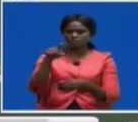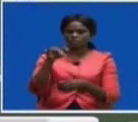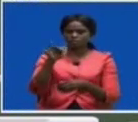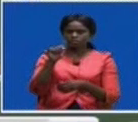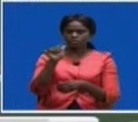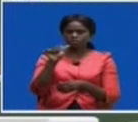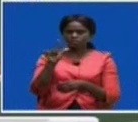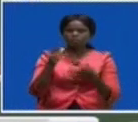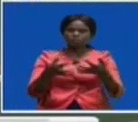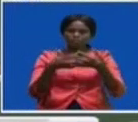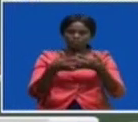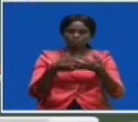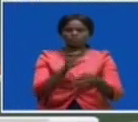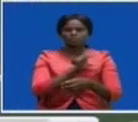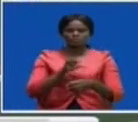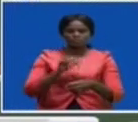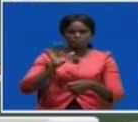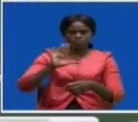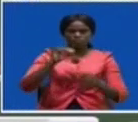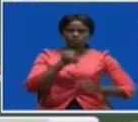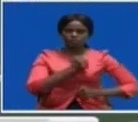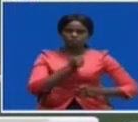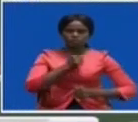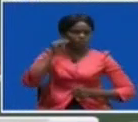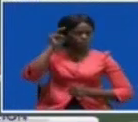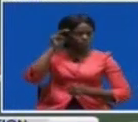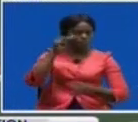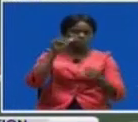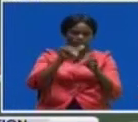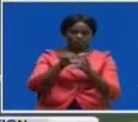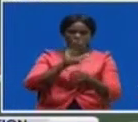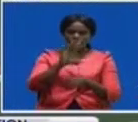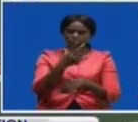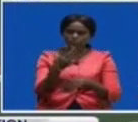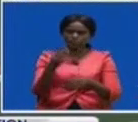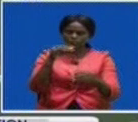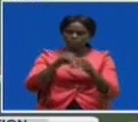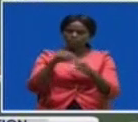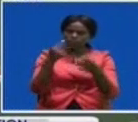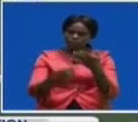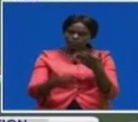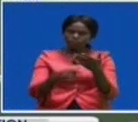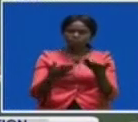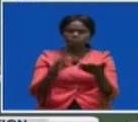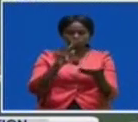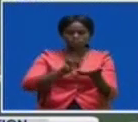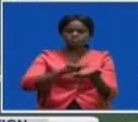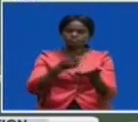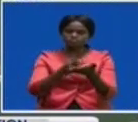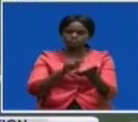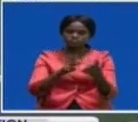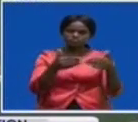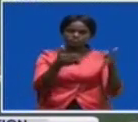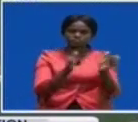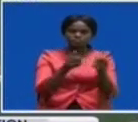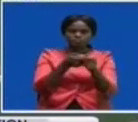is an engineering company under the Ministry of Defense, and among the products manufactured include agro and kitchenware.